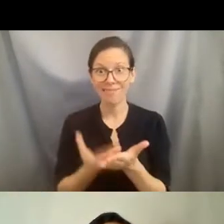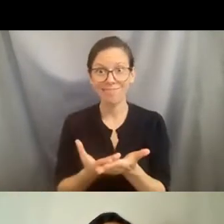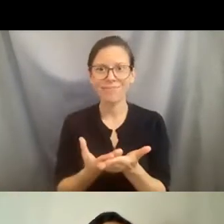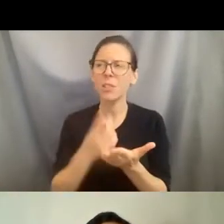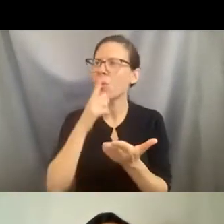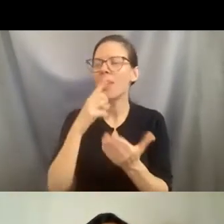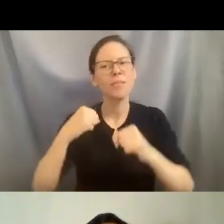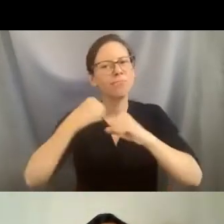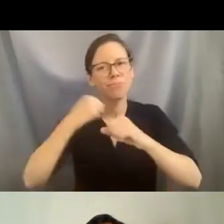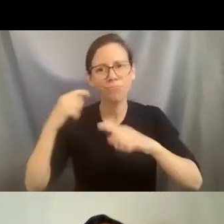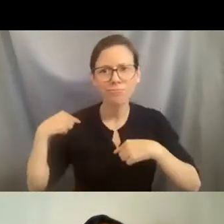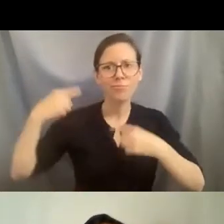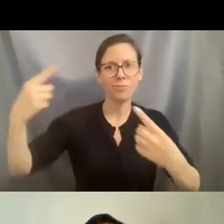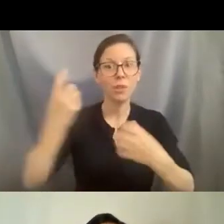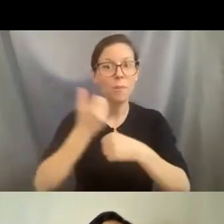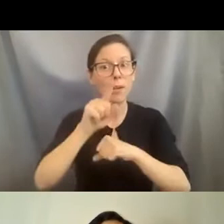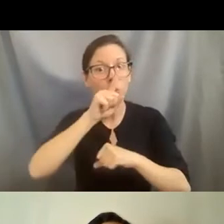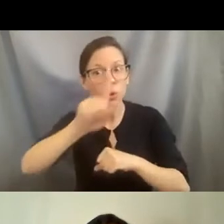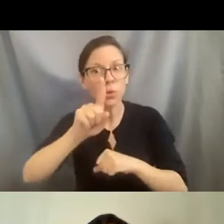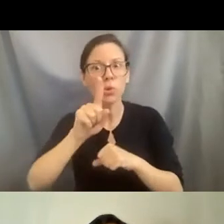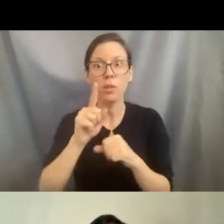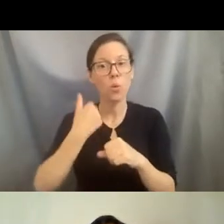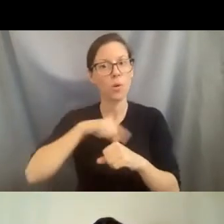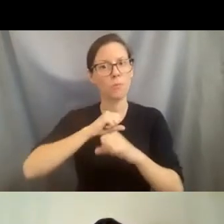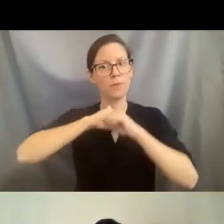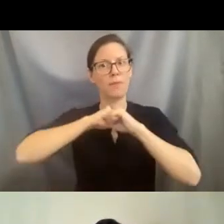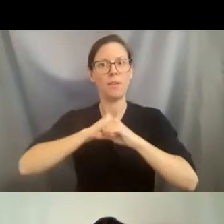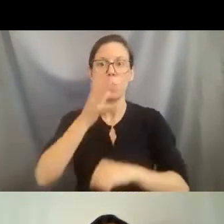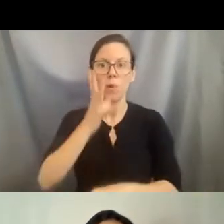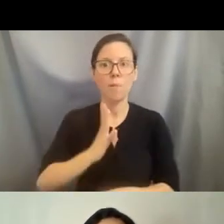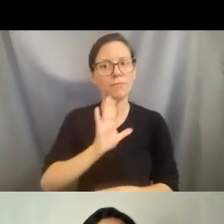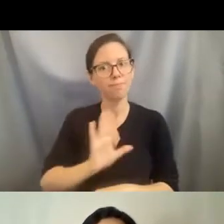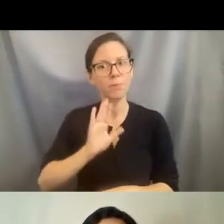we're protecting the reproductive health of women. And